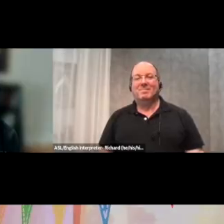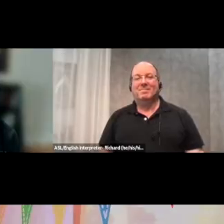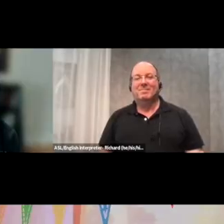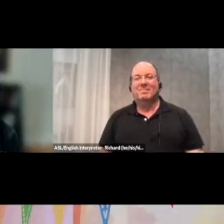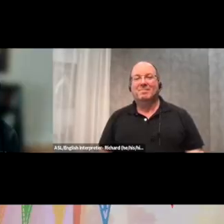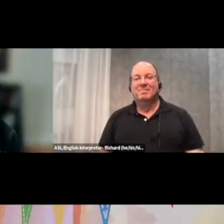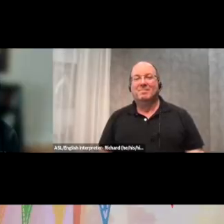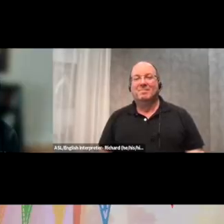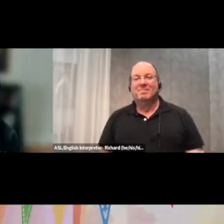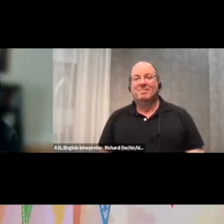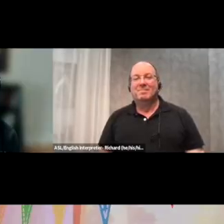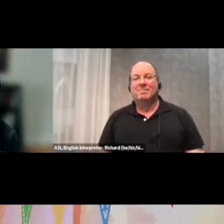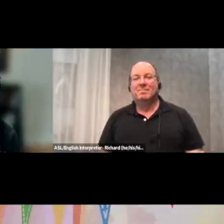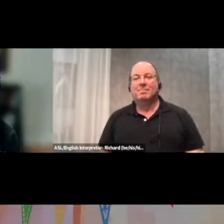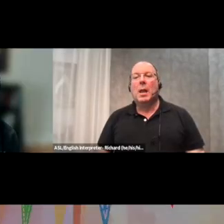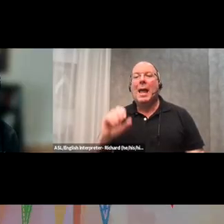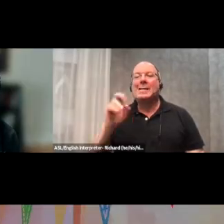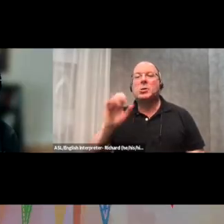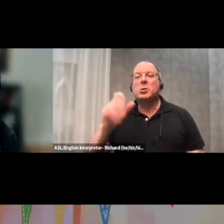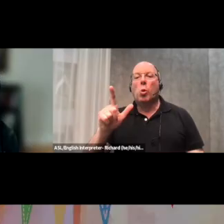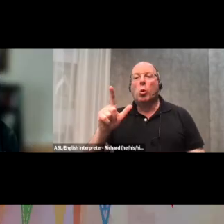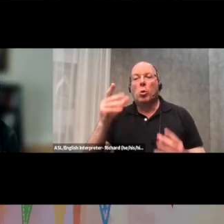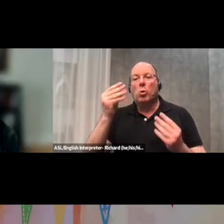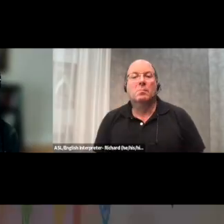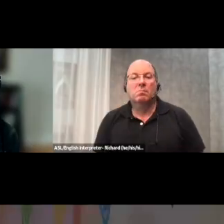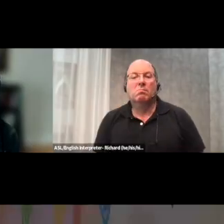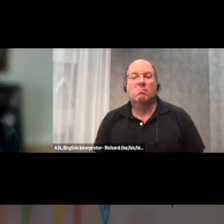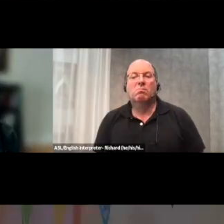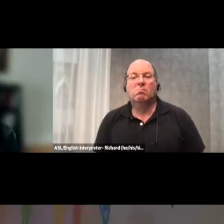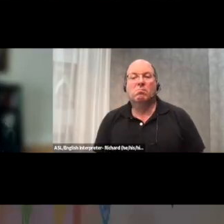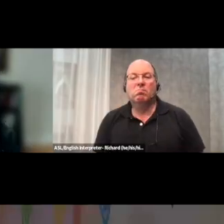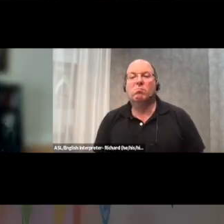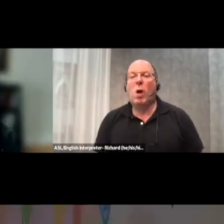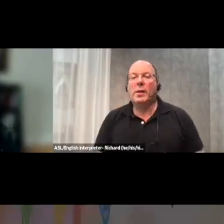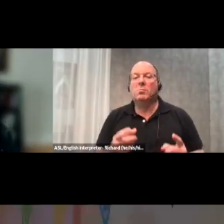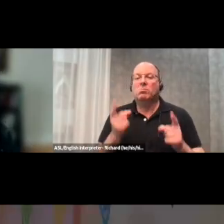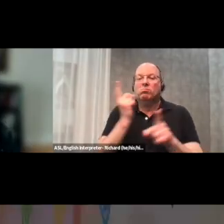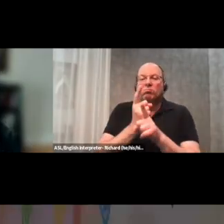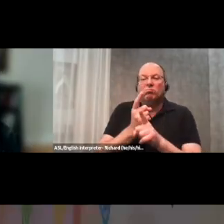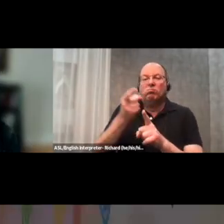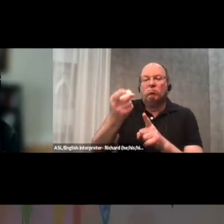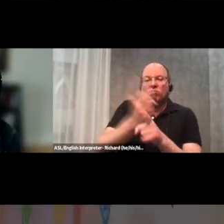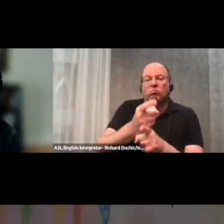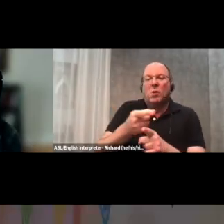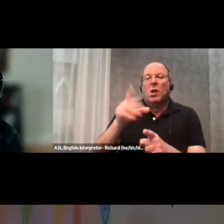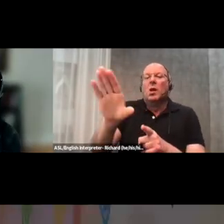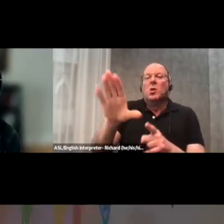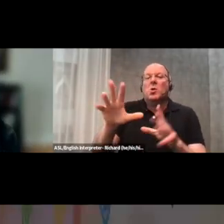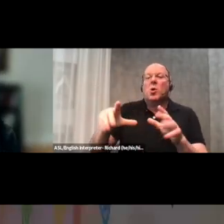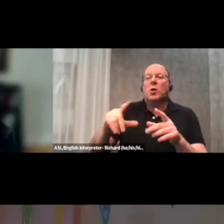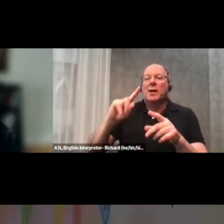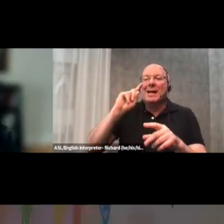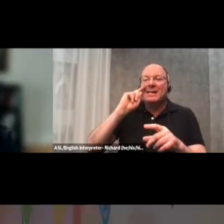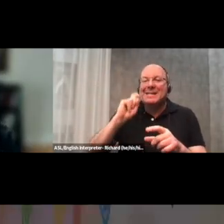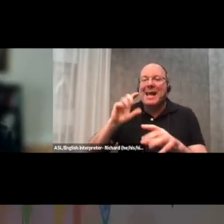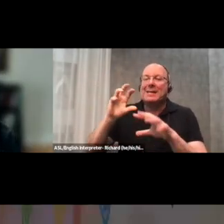What does informed mean in relation to sexual consent? You've discussed what sexual activities you'll do. Exactly.